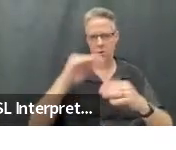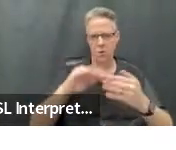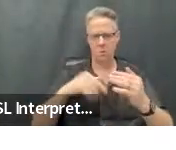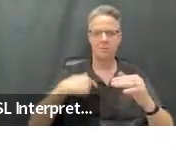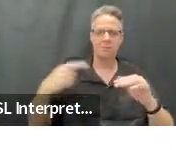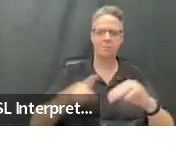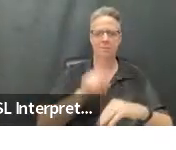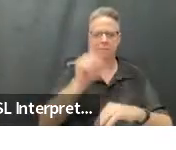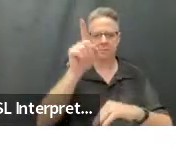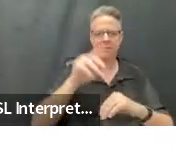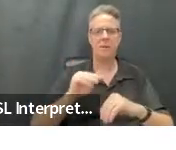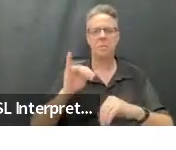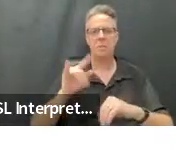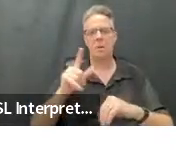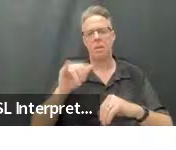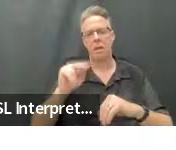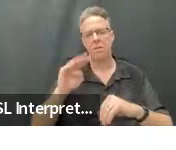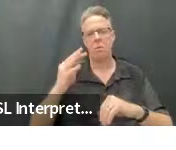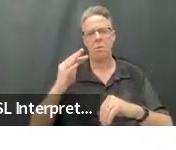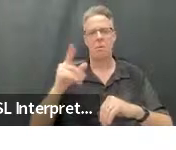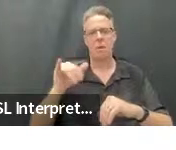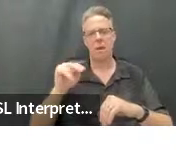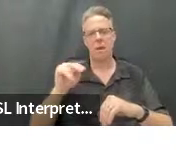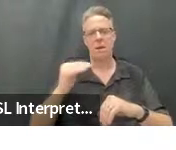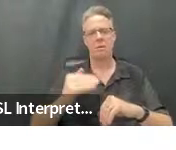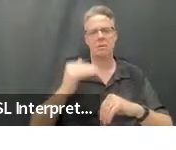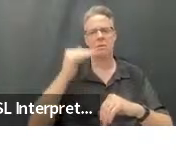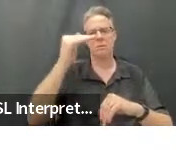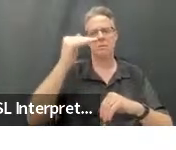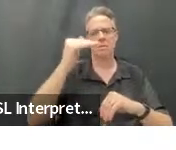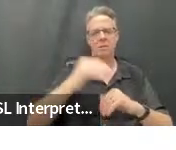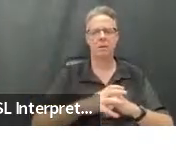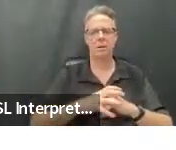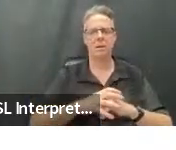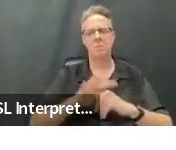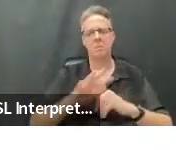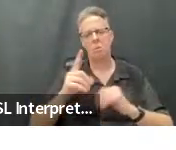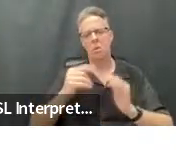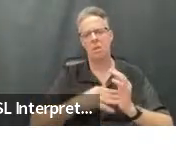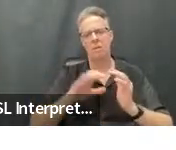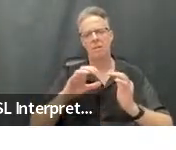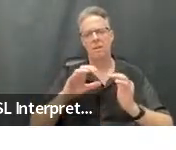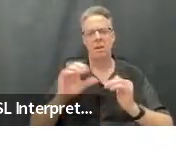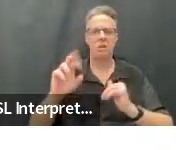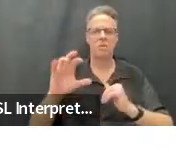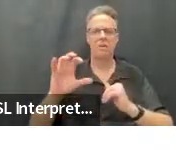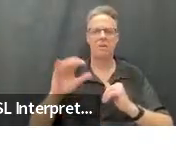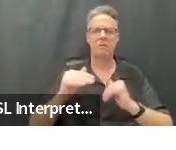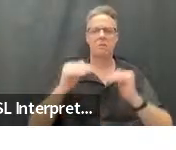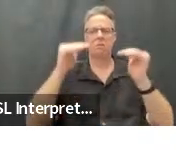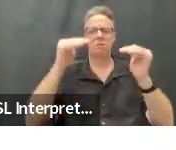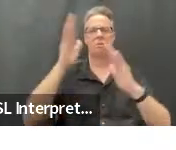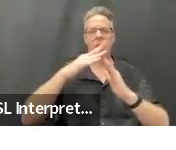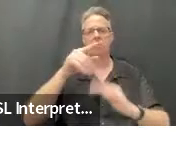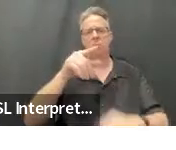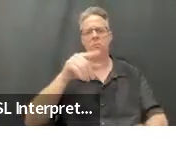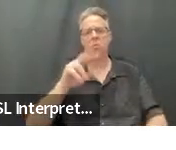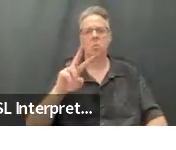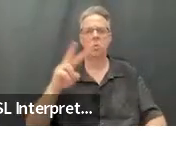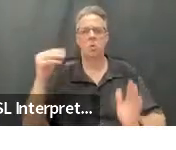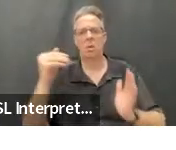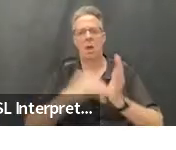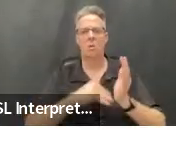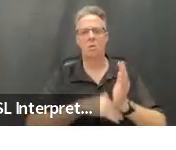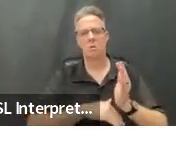SR Mill Plain, 4th Plain combined off-ramp, Mill Plain on-ramp about 1,500, and then our SR 500 there at the top, about